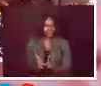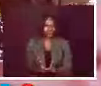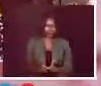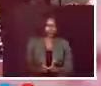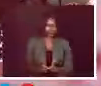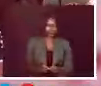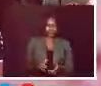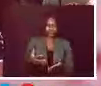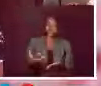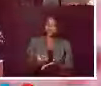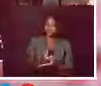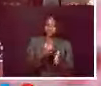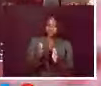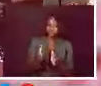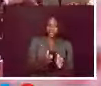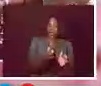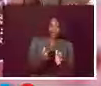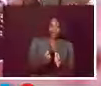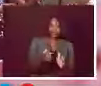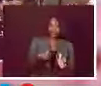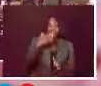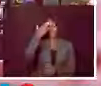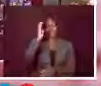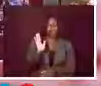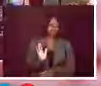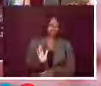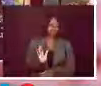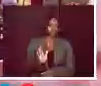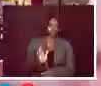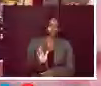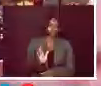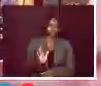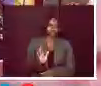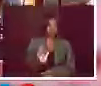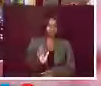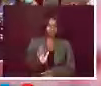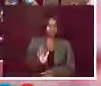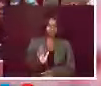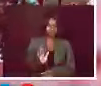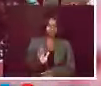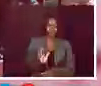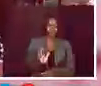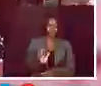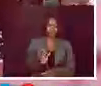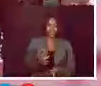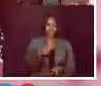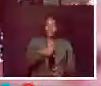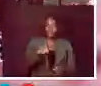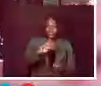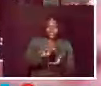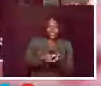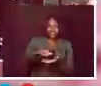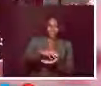for this new arrangement, I don't know about it. Let's not go there and try to confuse everybody